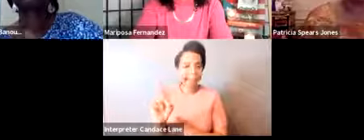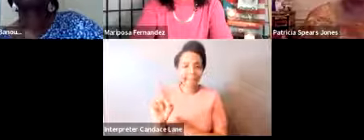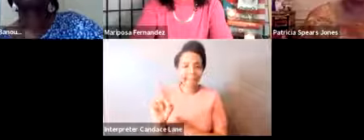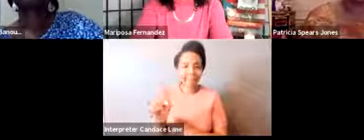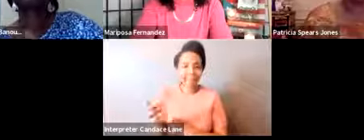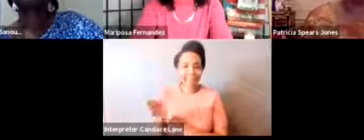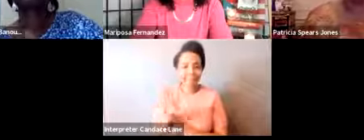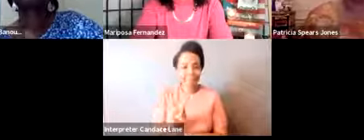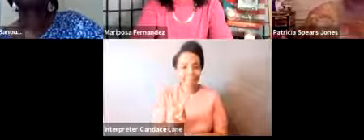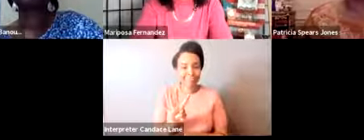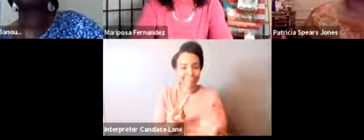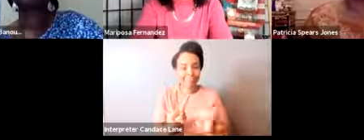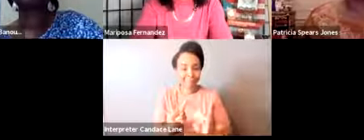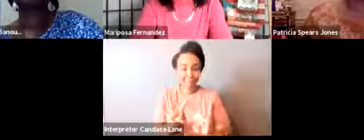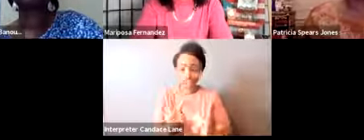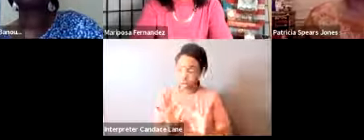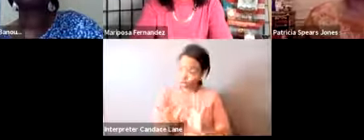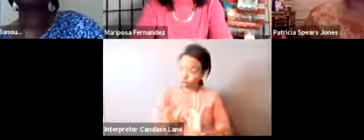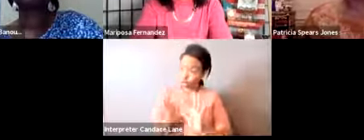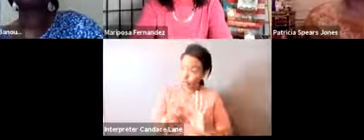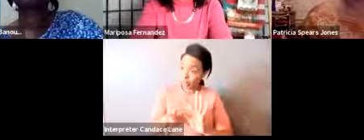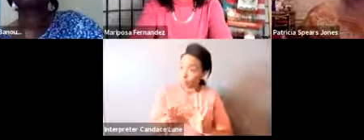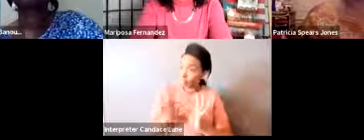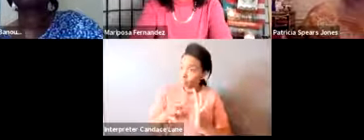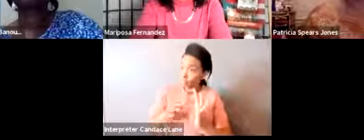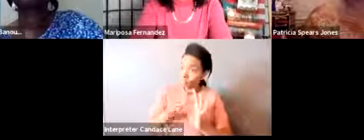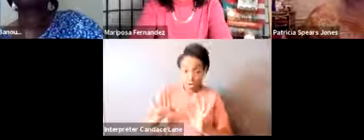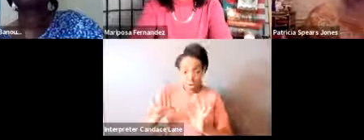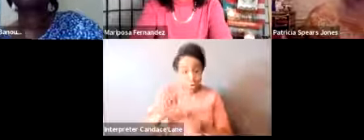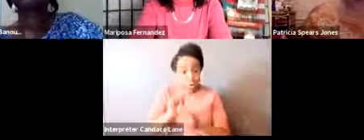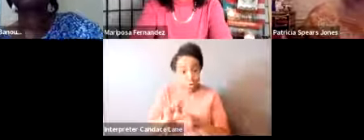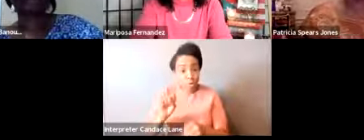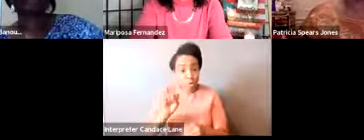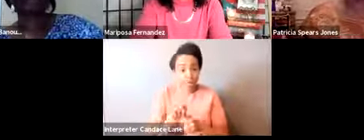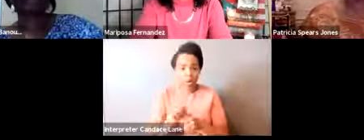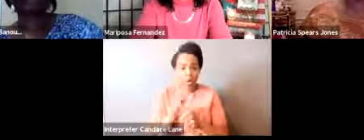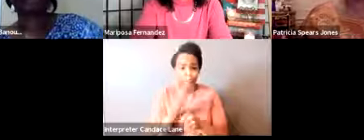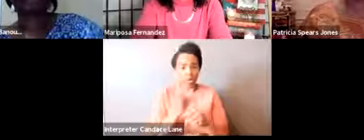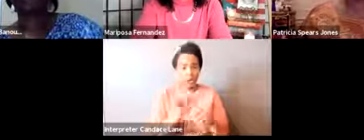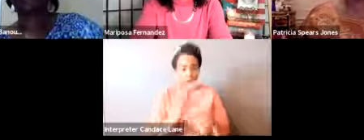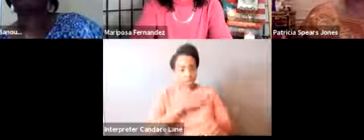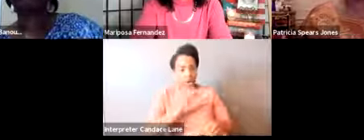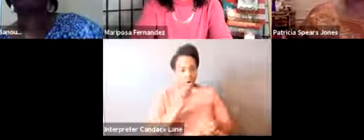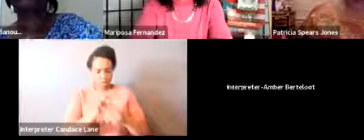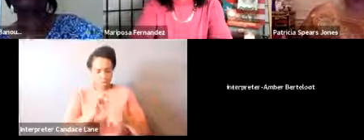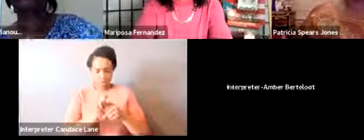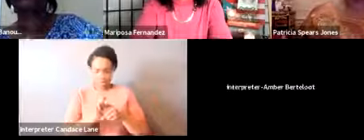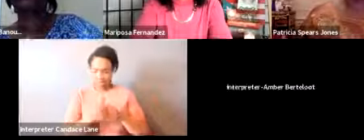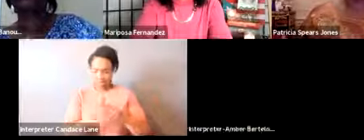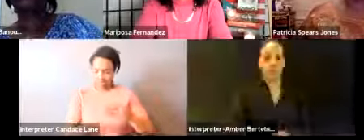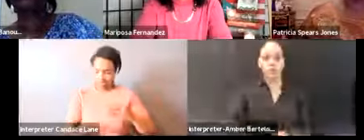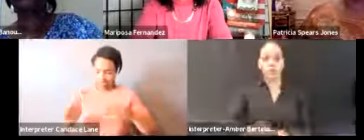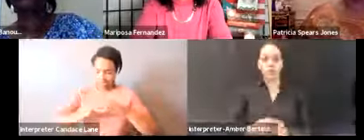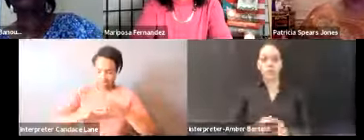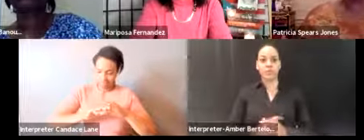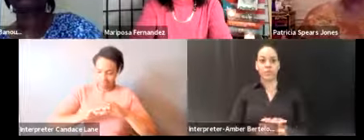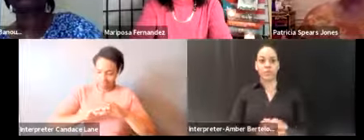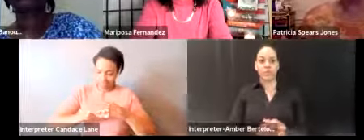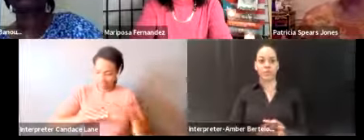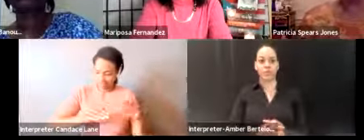of interpreting your work, right? Adding another layer to your work that you may have not ever seen